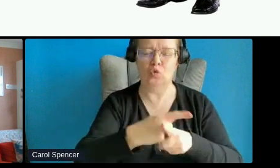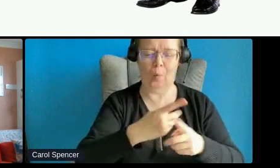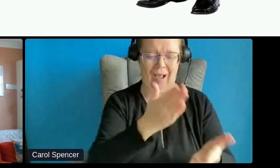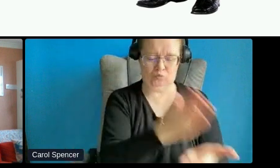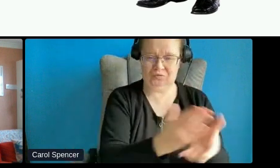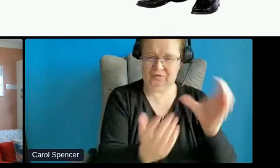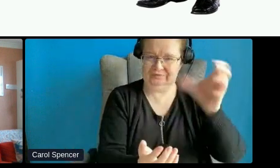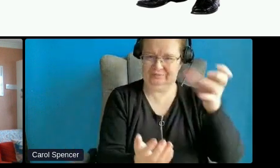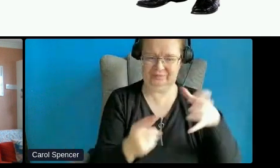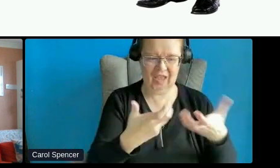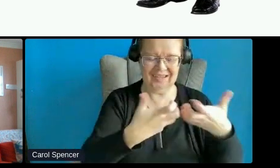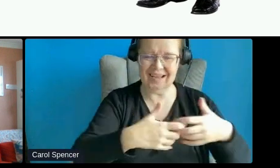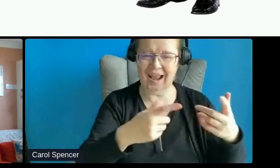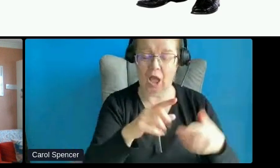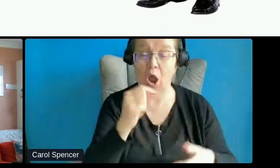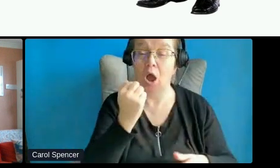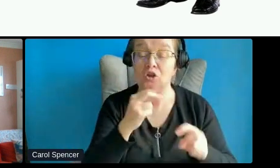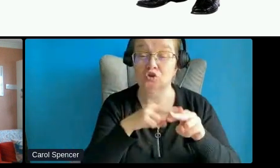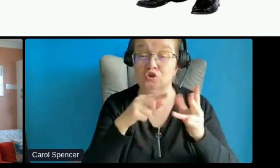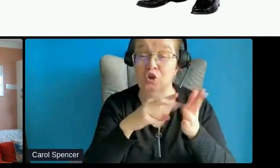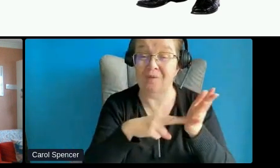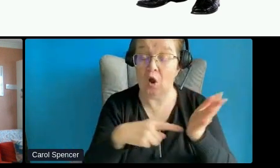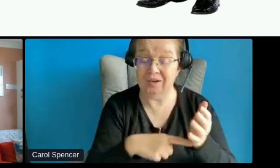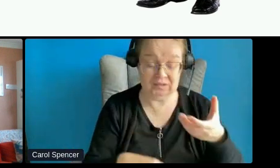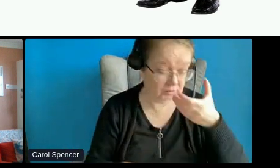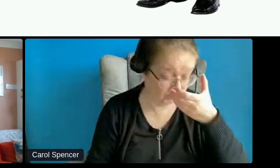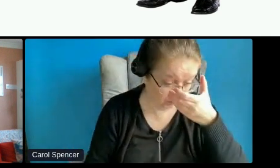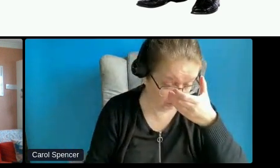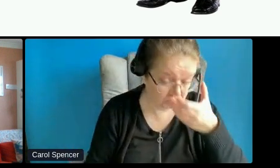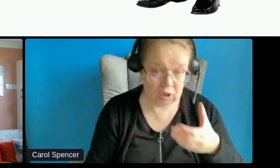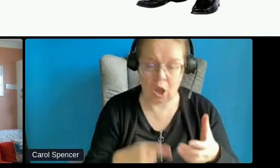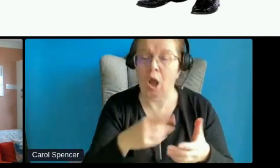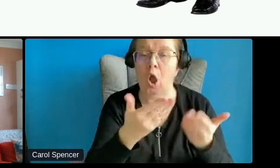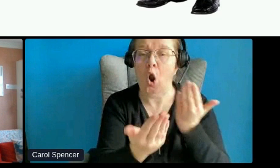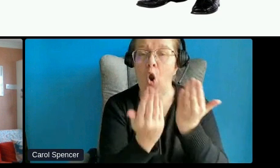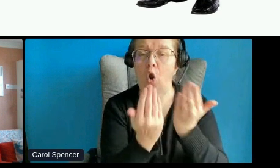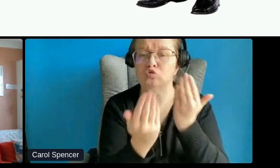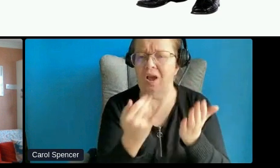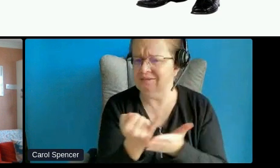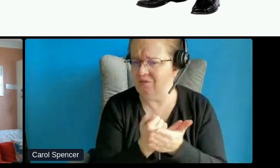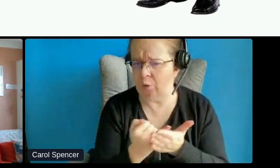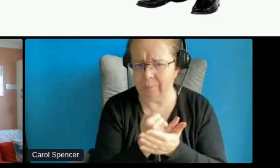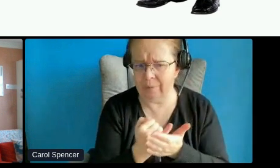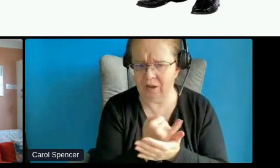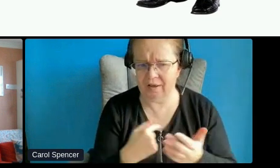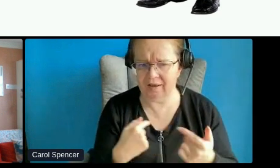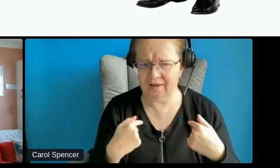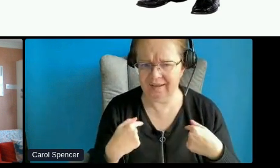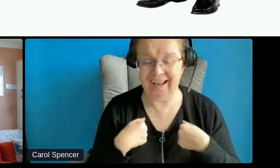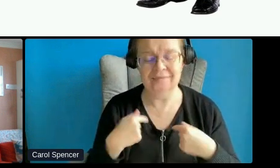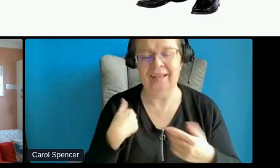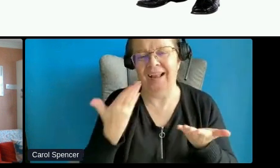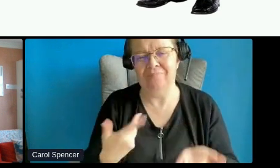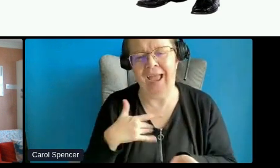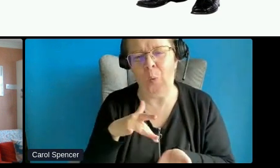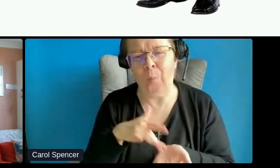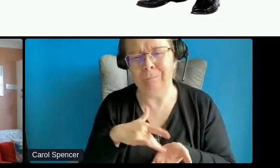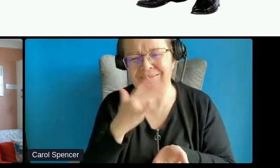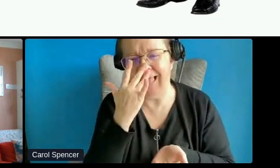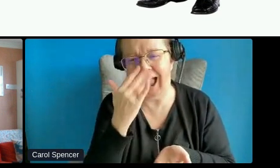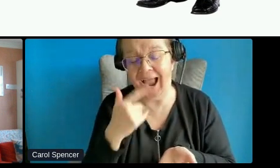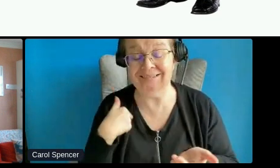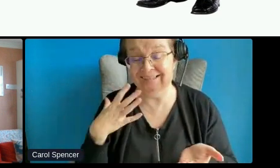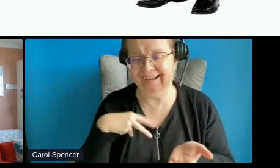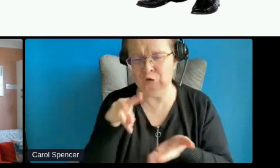products even. The font size on stuff, I'm finding the contrast is very poor on things. I've now reached that middle age where I'm needing to get my